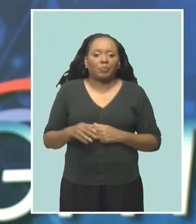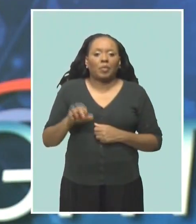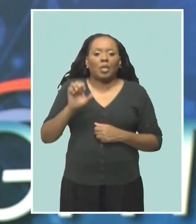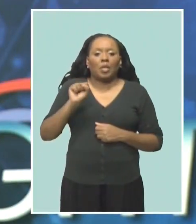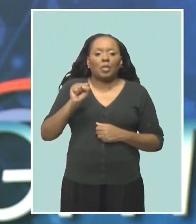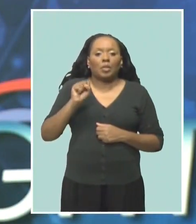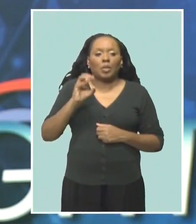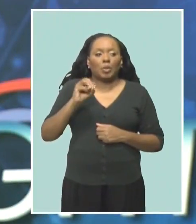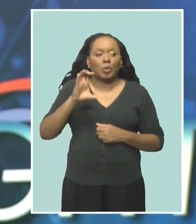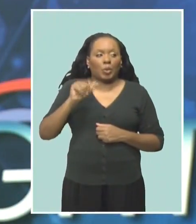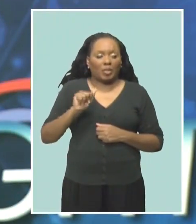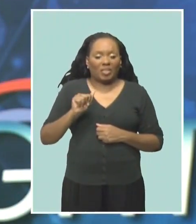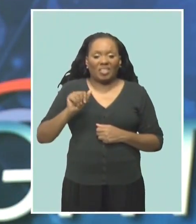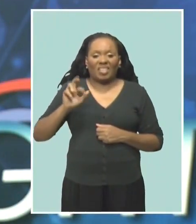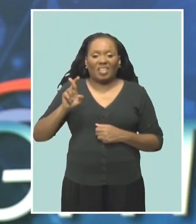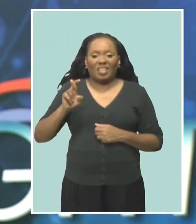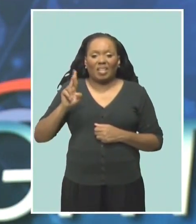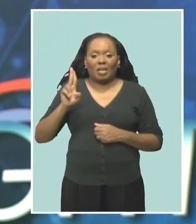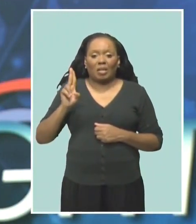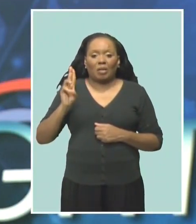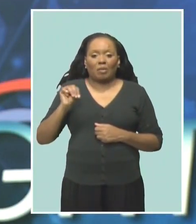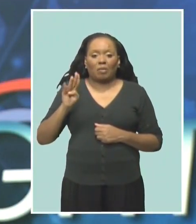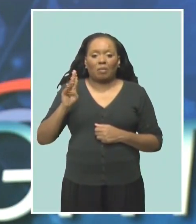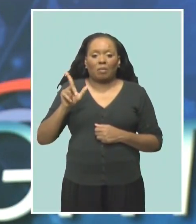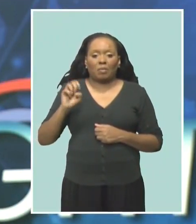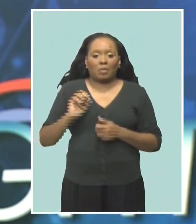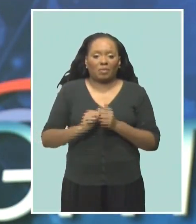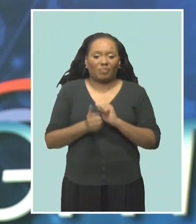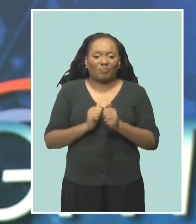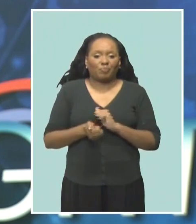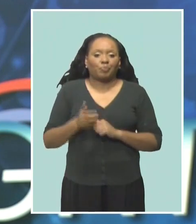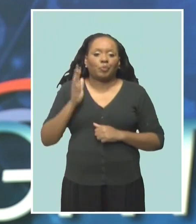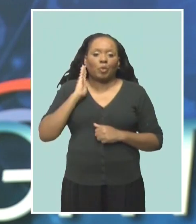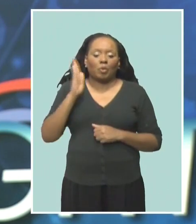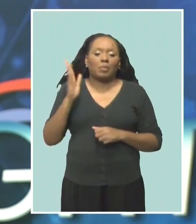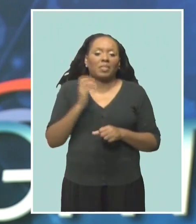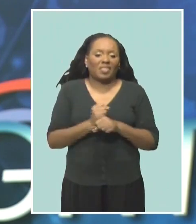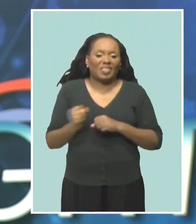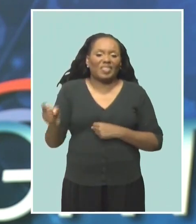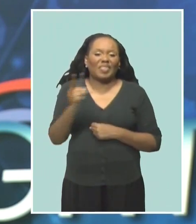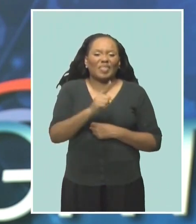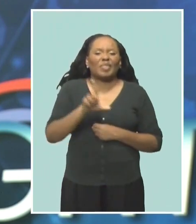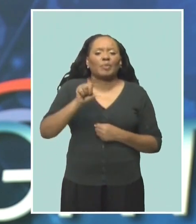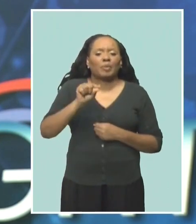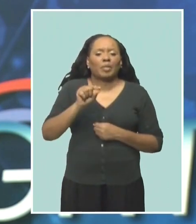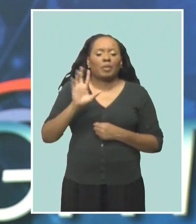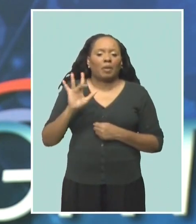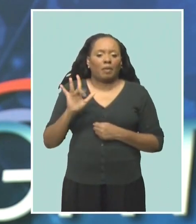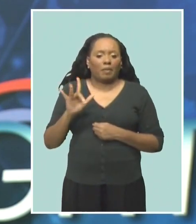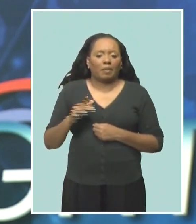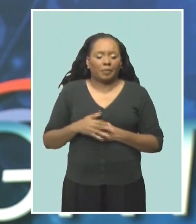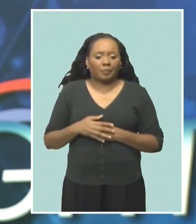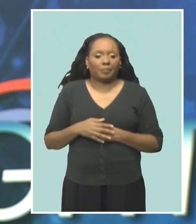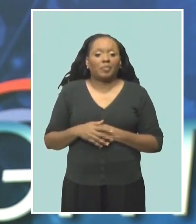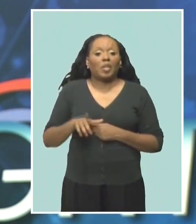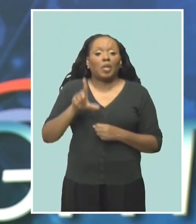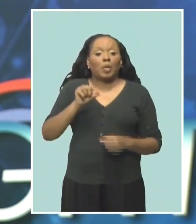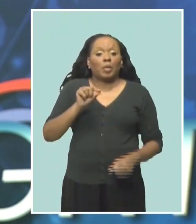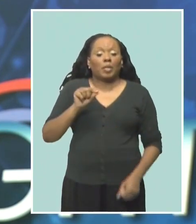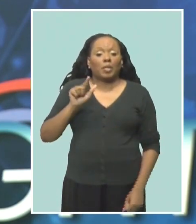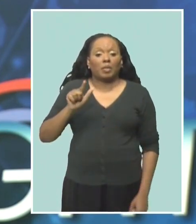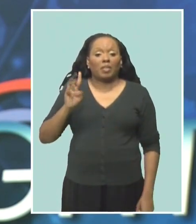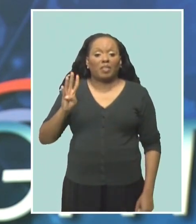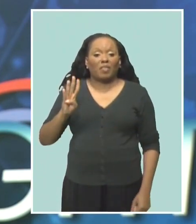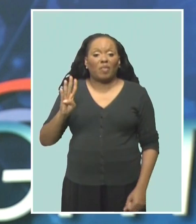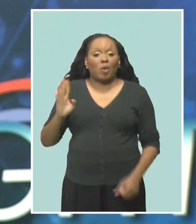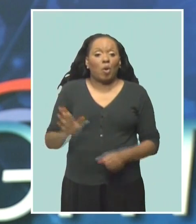Rumble competition, intended to replace Party Monarch, will be on the 2025 crop over calendar. 2024 Calypso Monarch Adrian